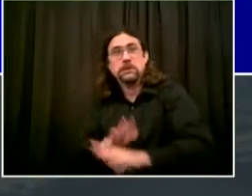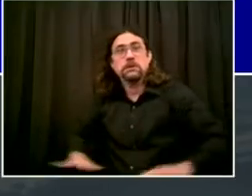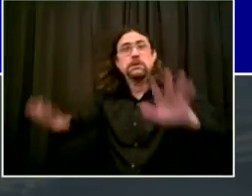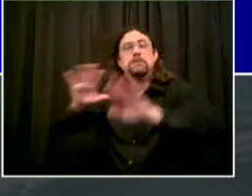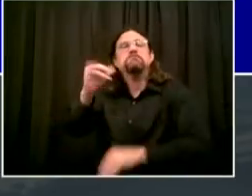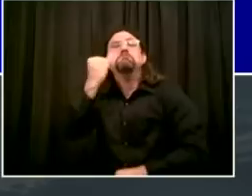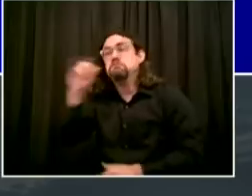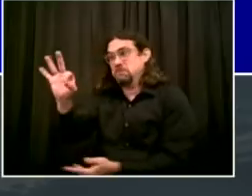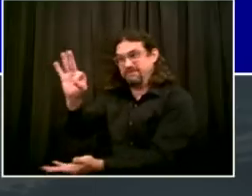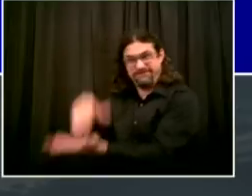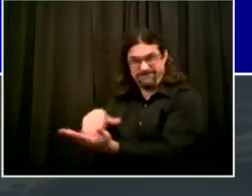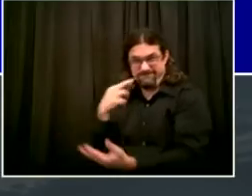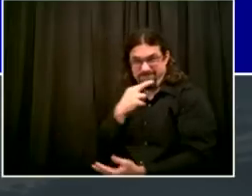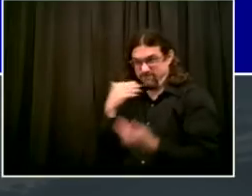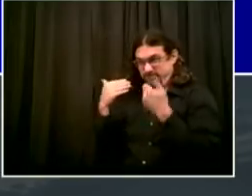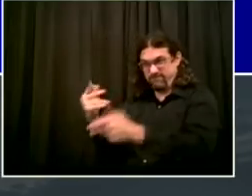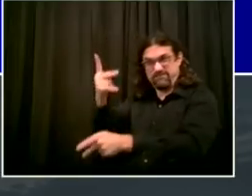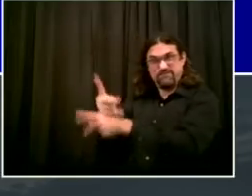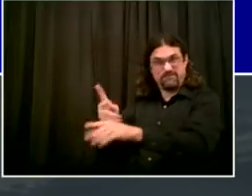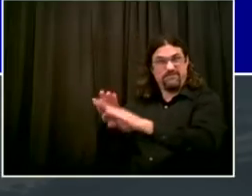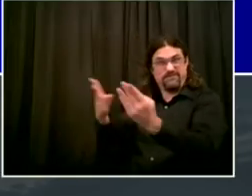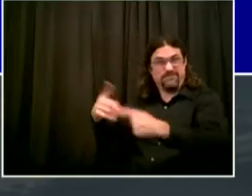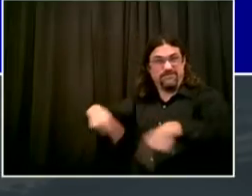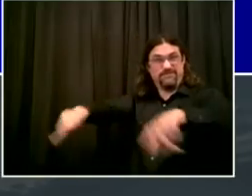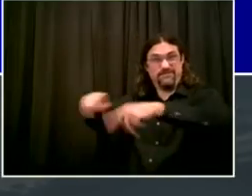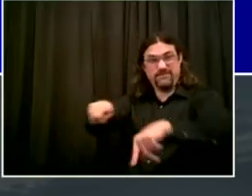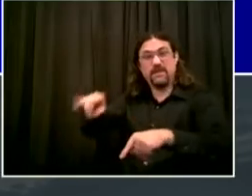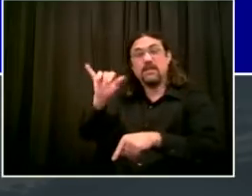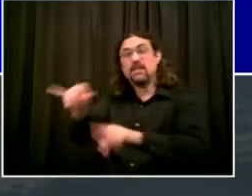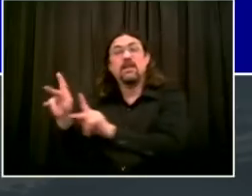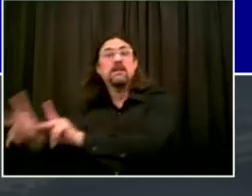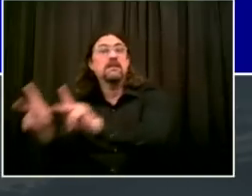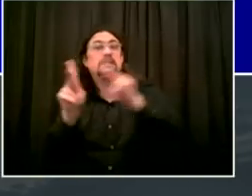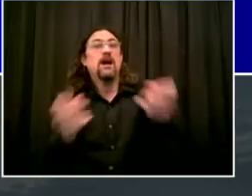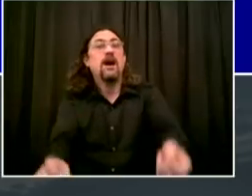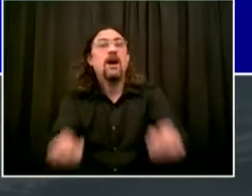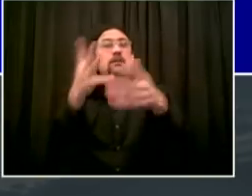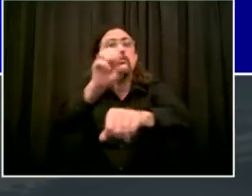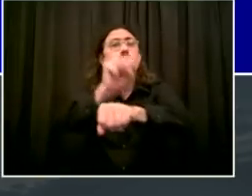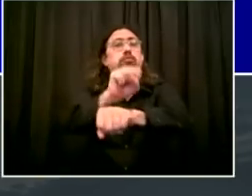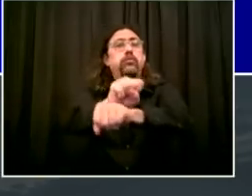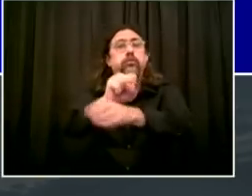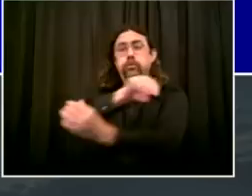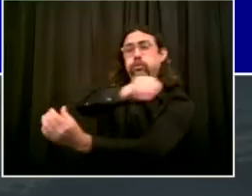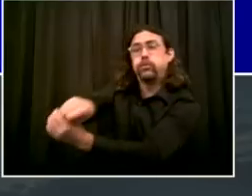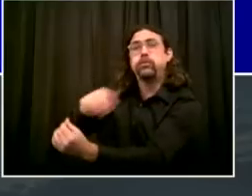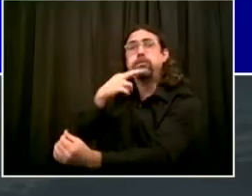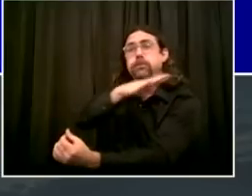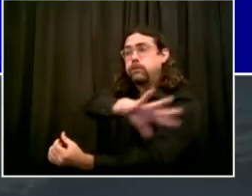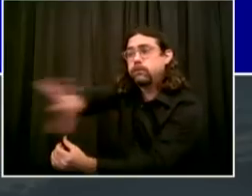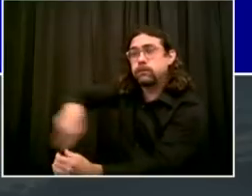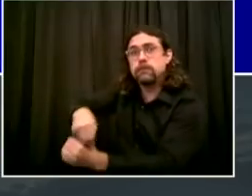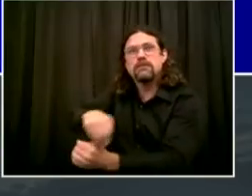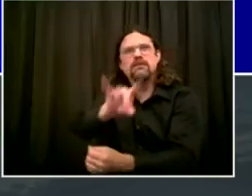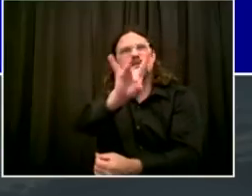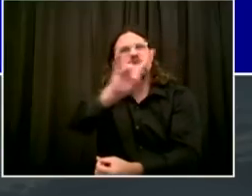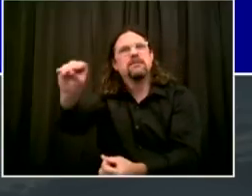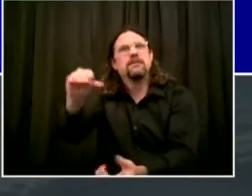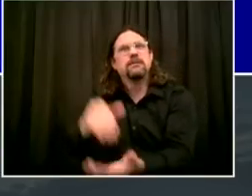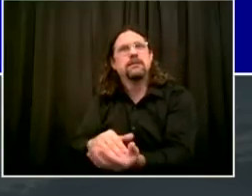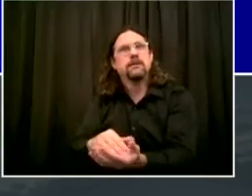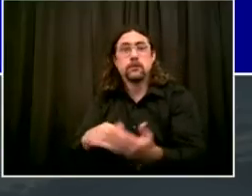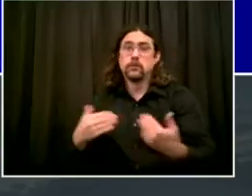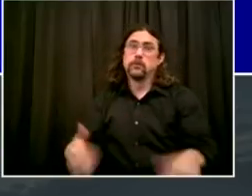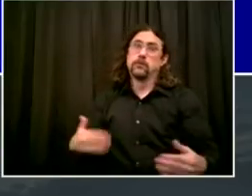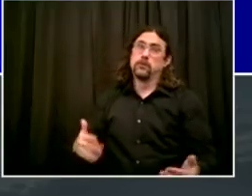months, because of the Open Restaurants initiative, we now estimate that over 80,000 New Yorkers have gotten their jobs